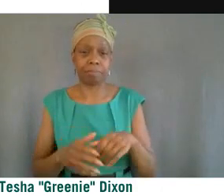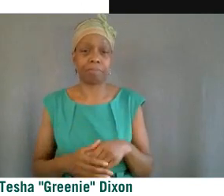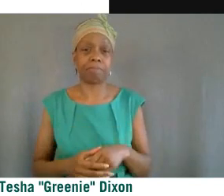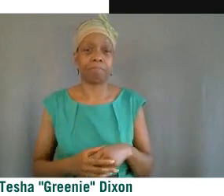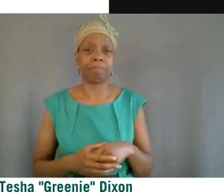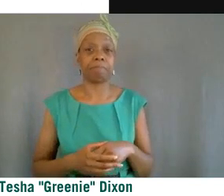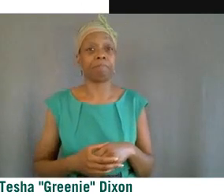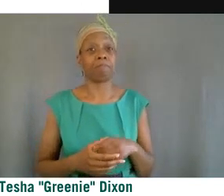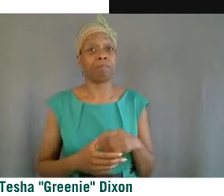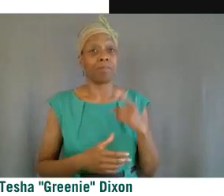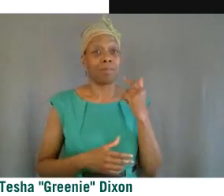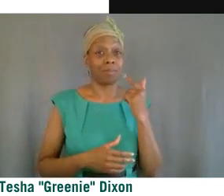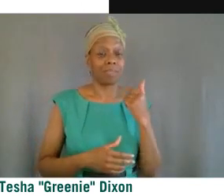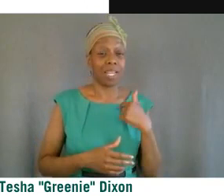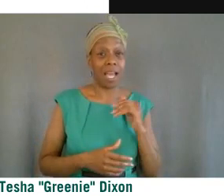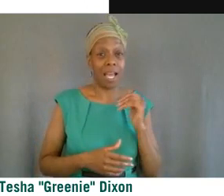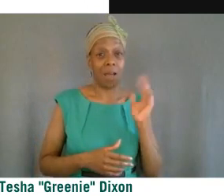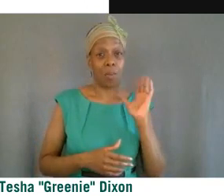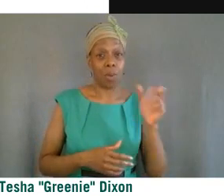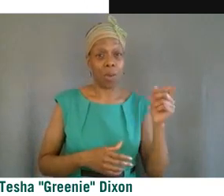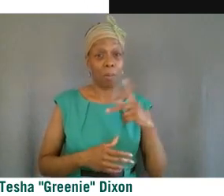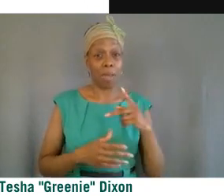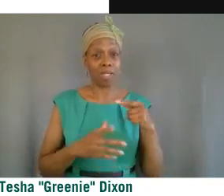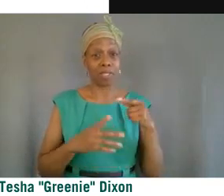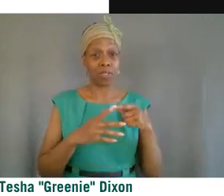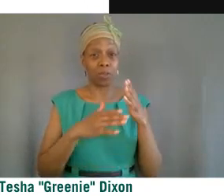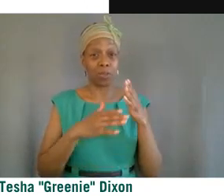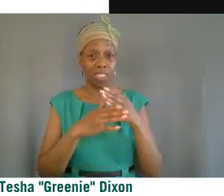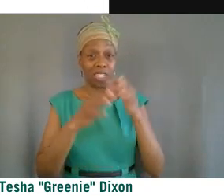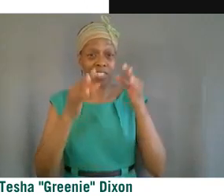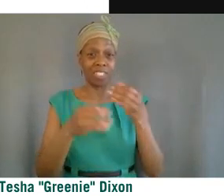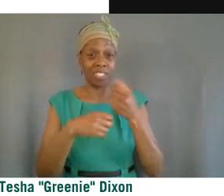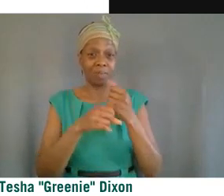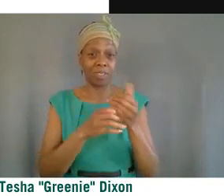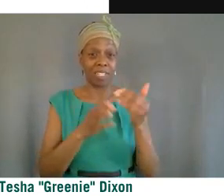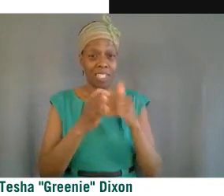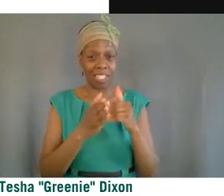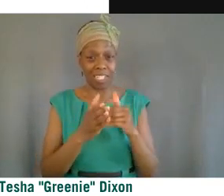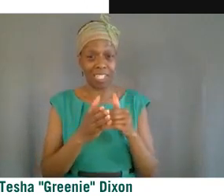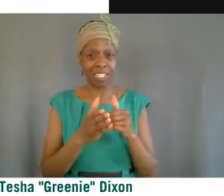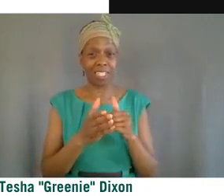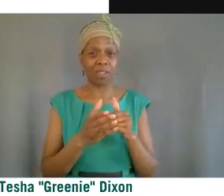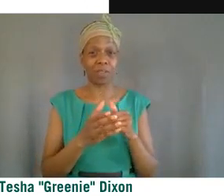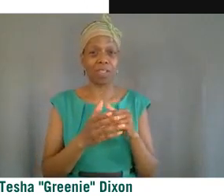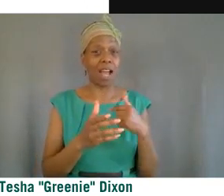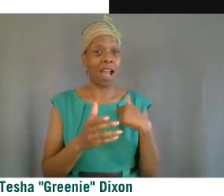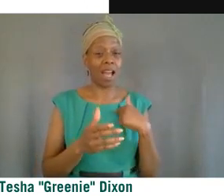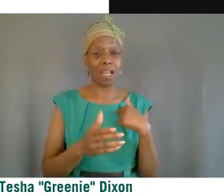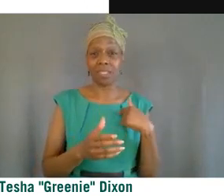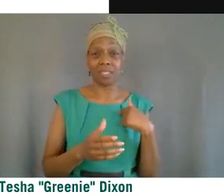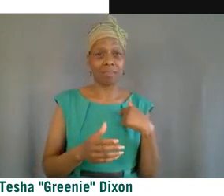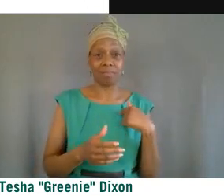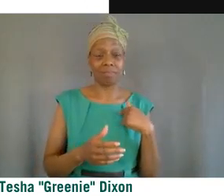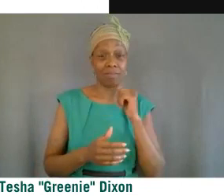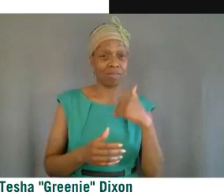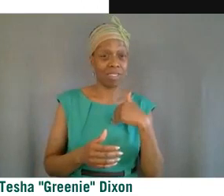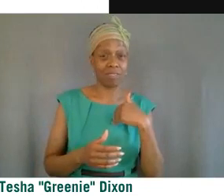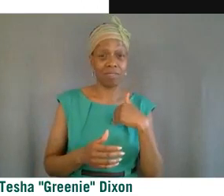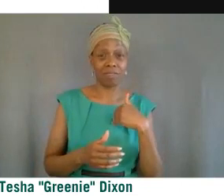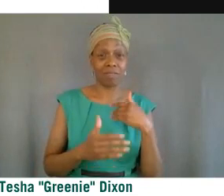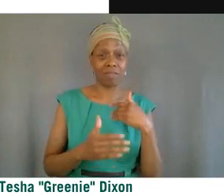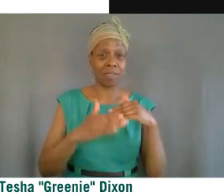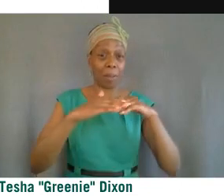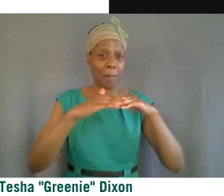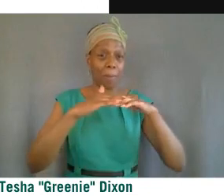I'll come back to shared decision making again as we get to that. I don't have a minimum or